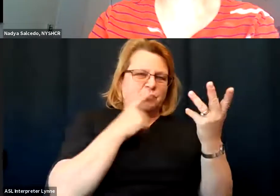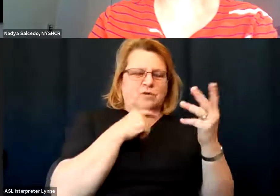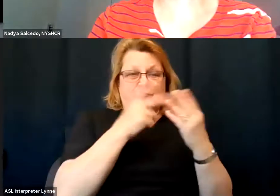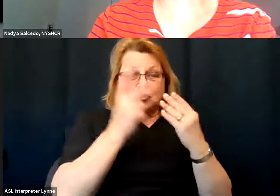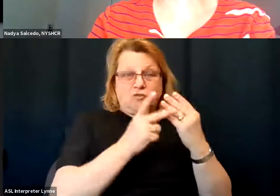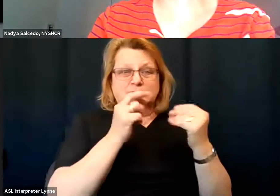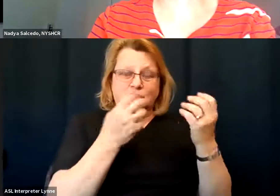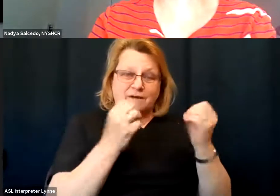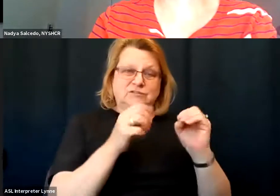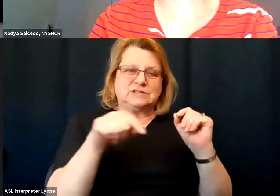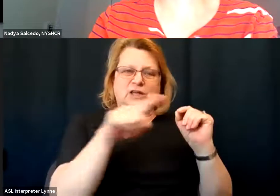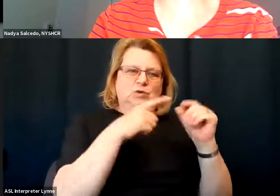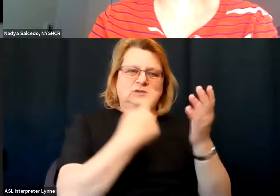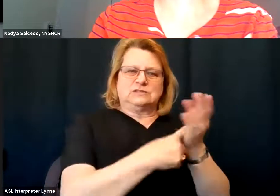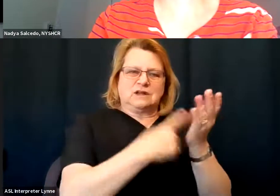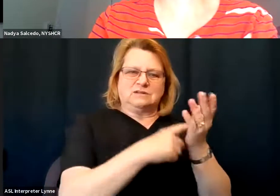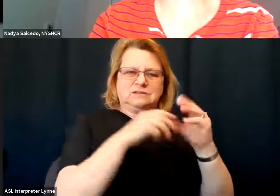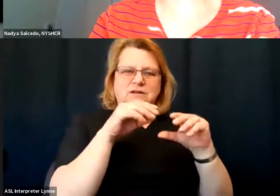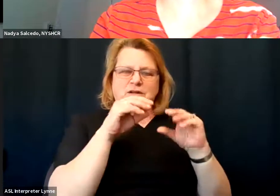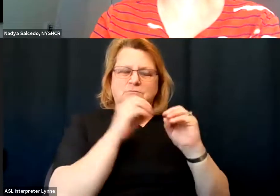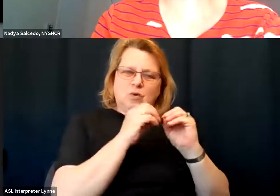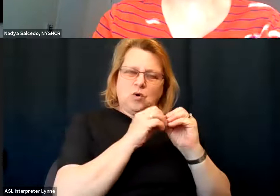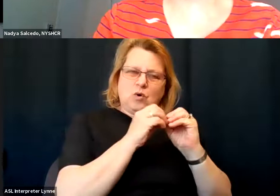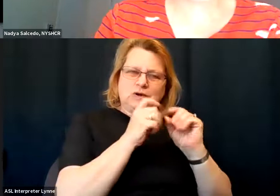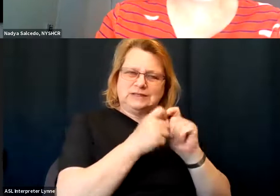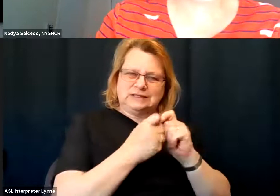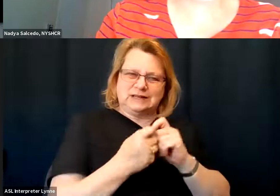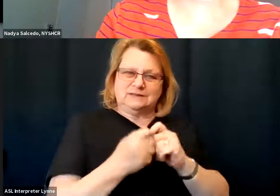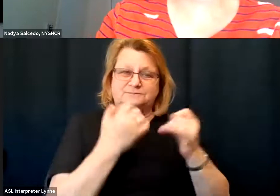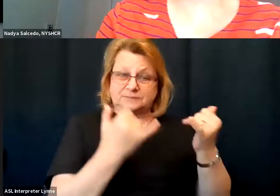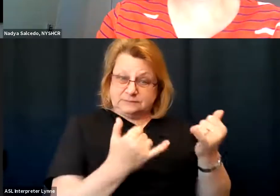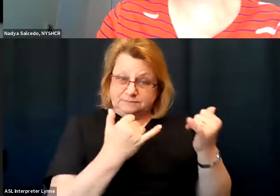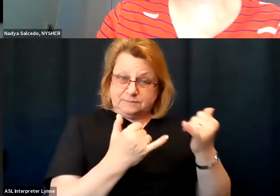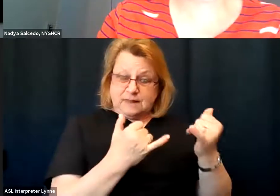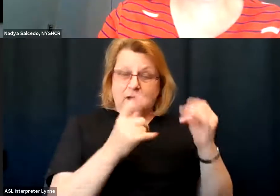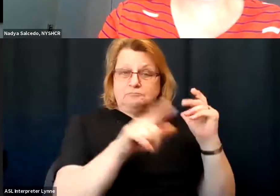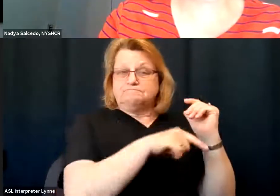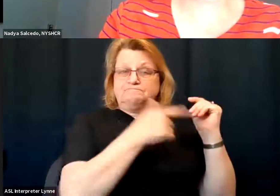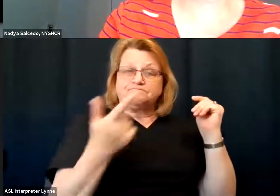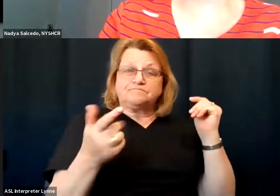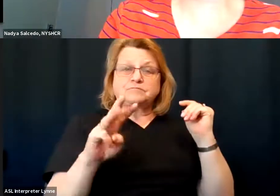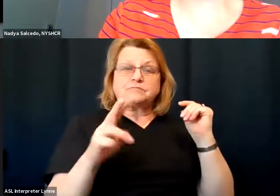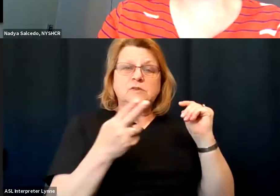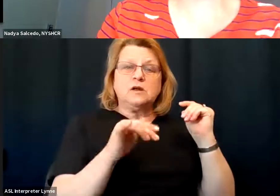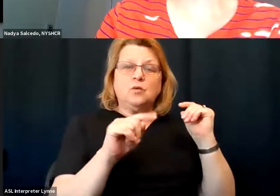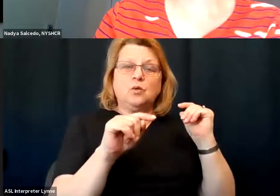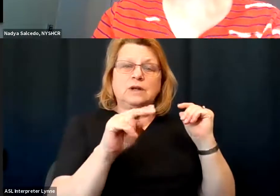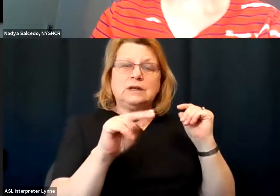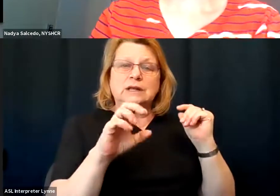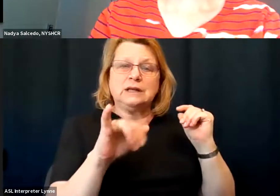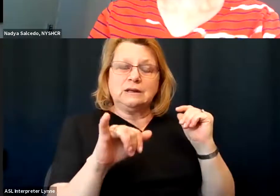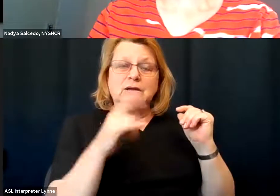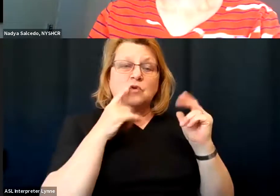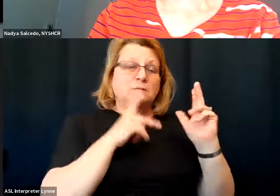you discussed in more detail. Now I will turn it over to Whitney. And for those of you who are maybe